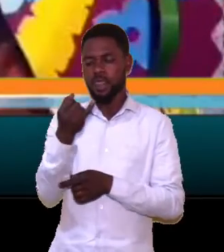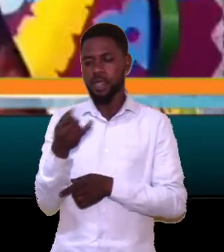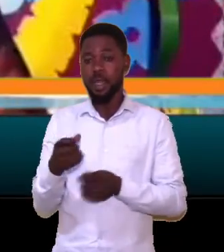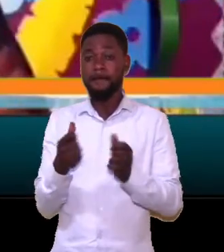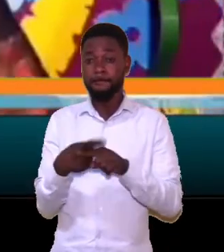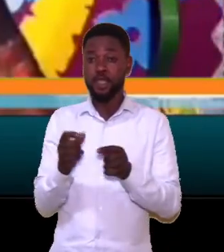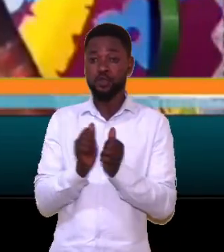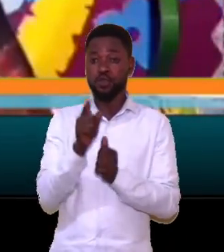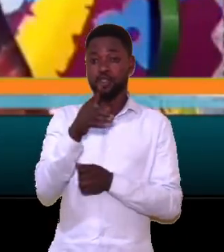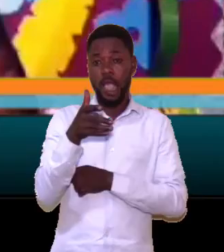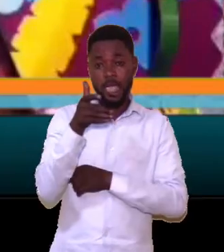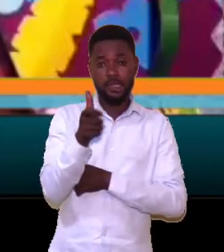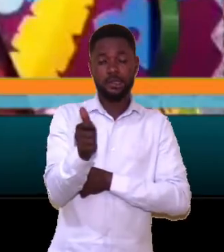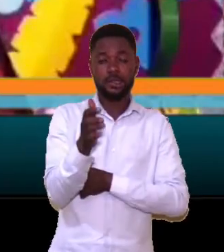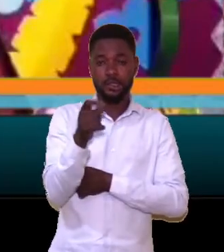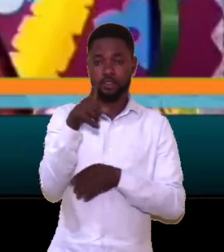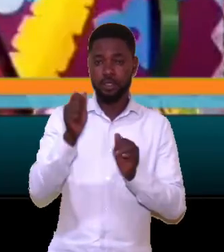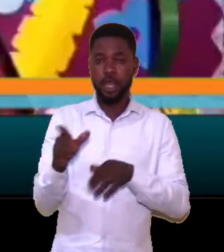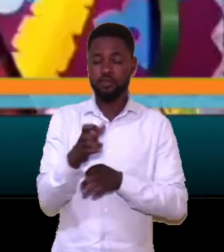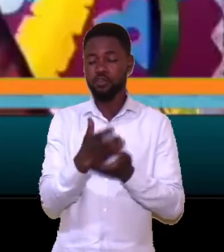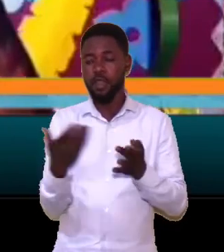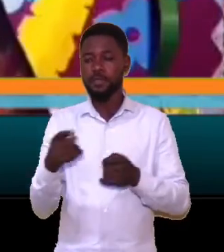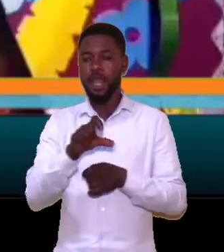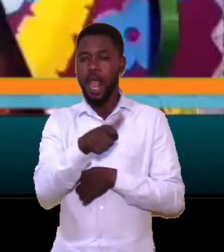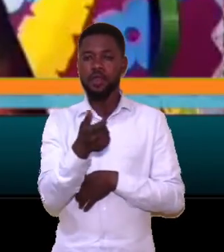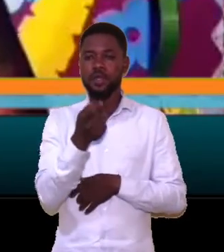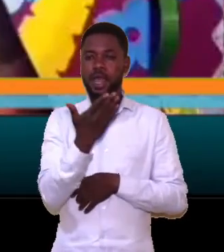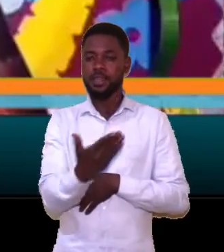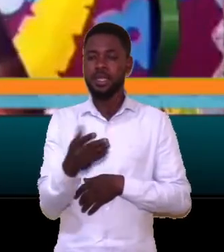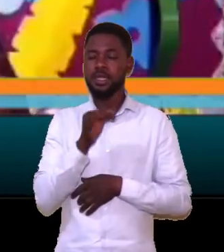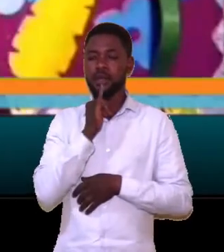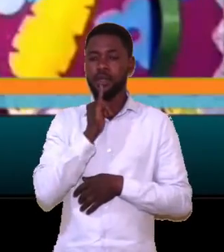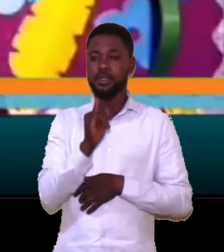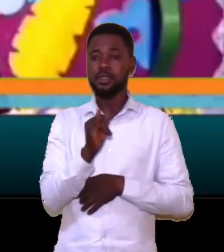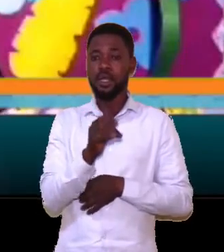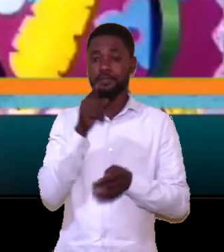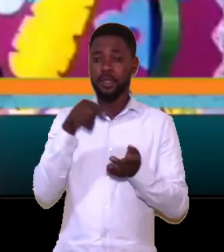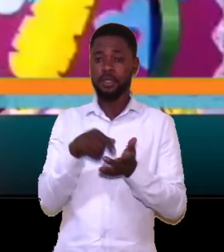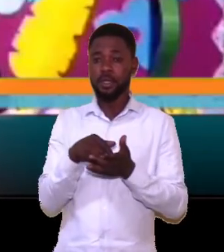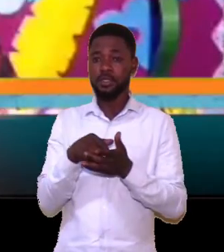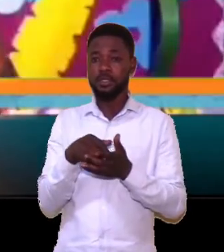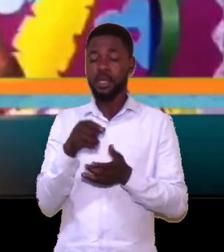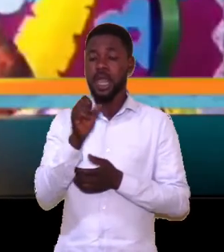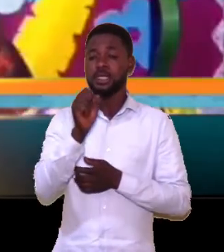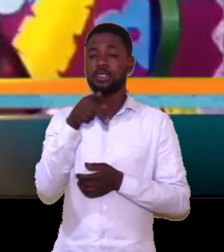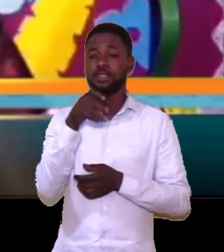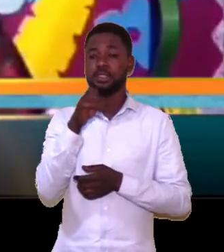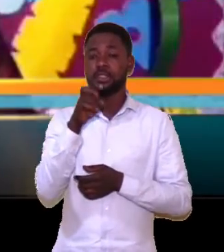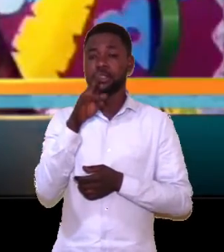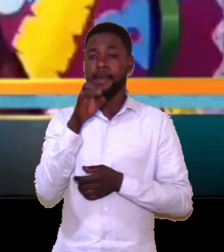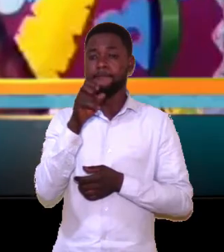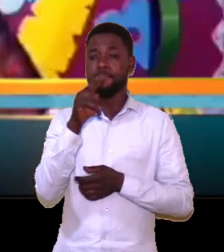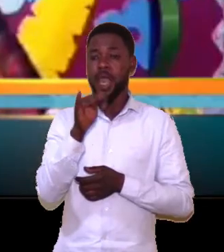With your stapler, you can also get something done around this. So the next one I'm going to be needing is this